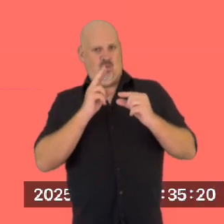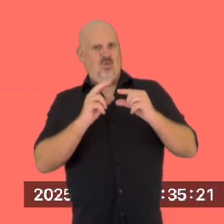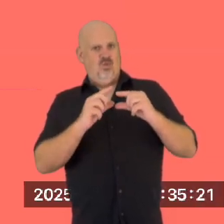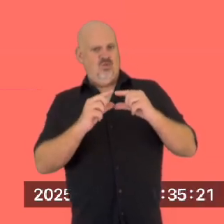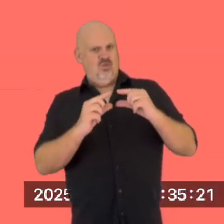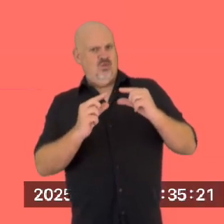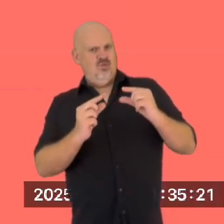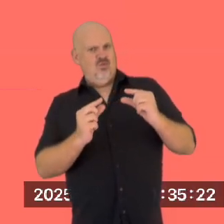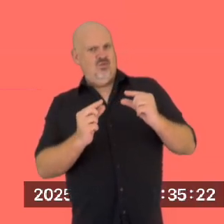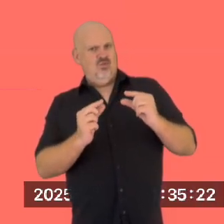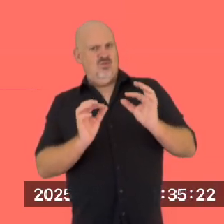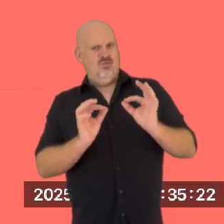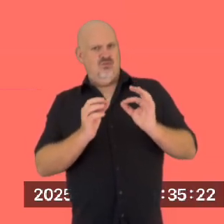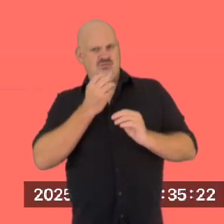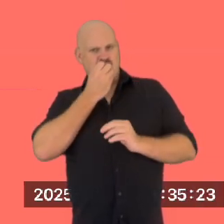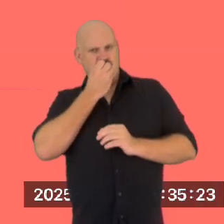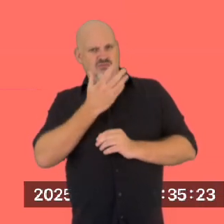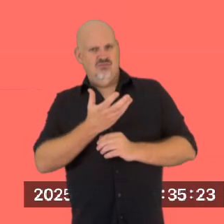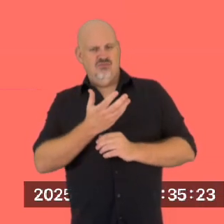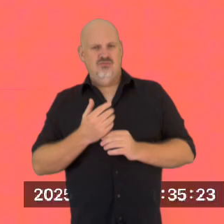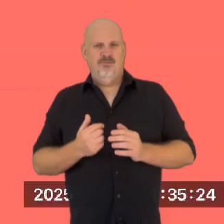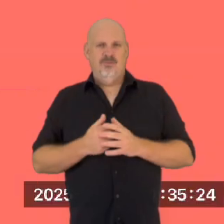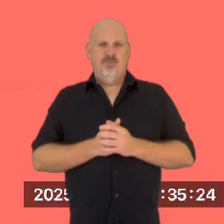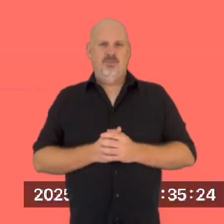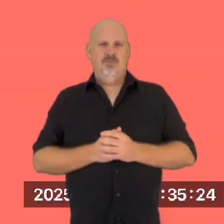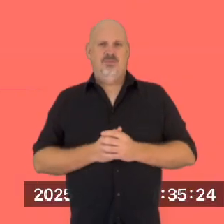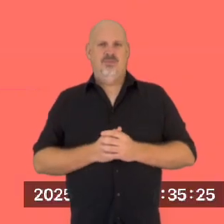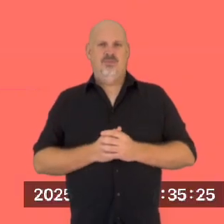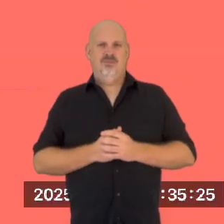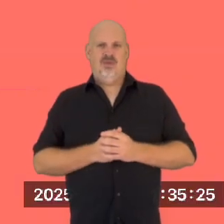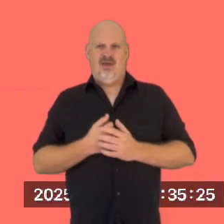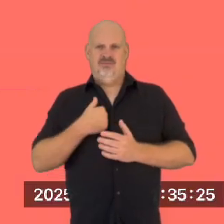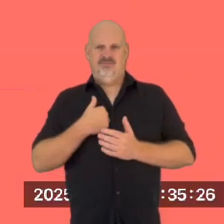This leaf is looking quite full now, which is really lovely. I'm very